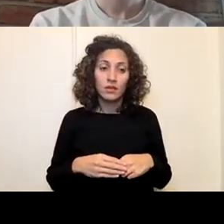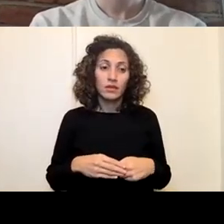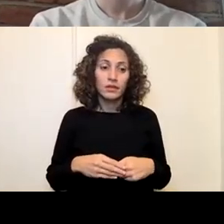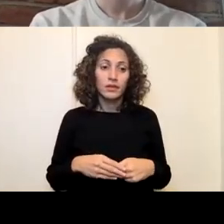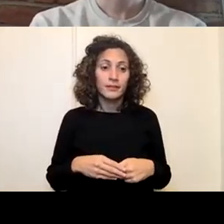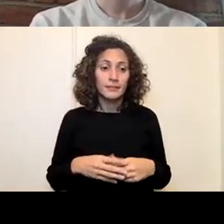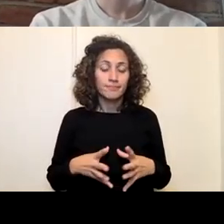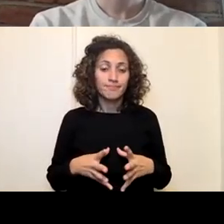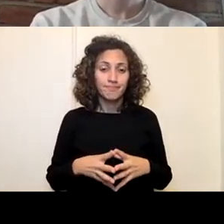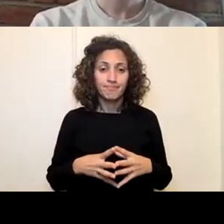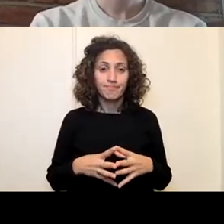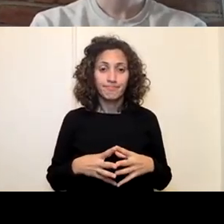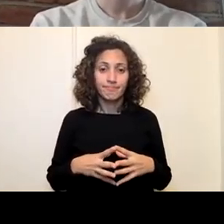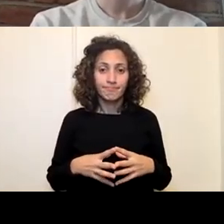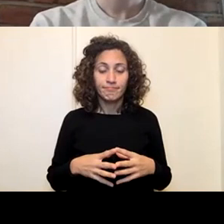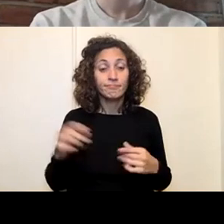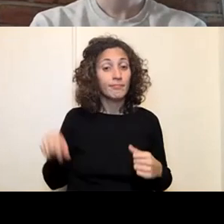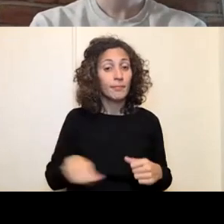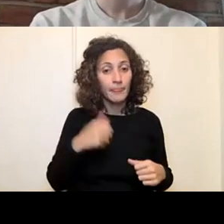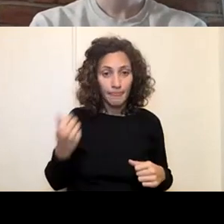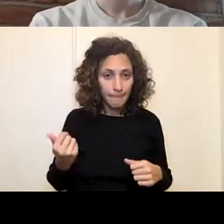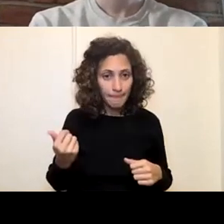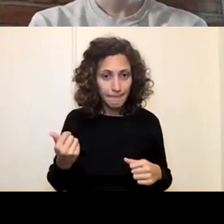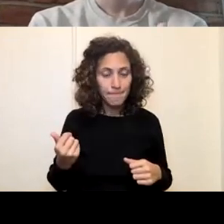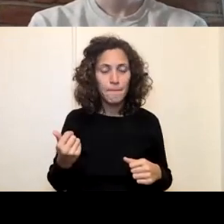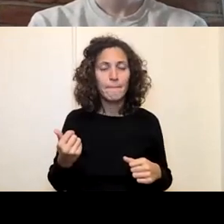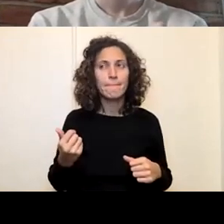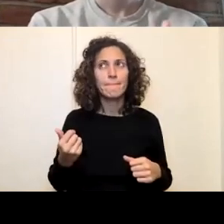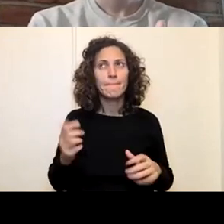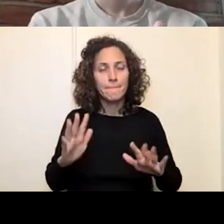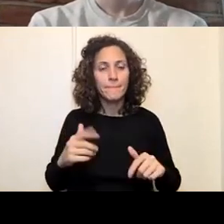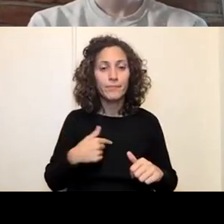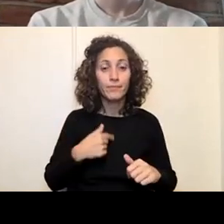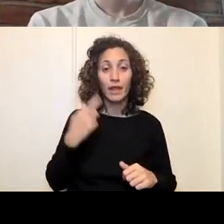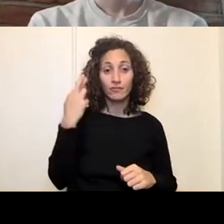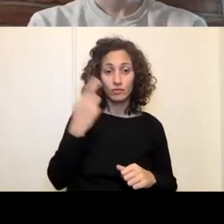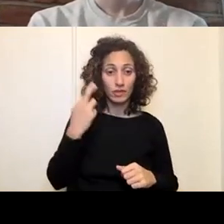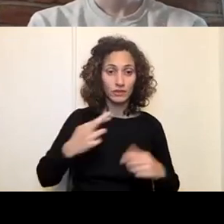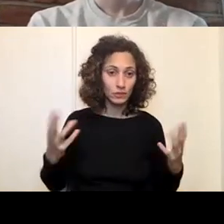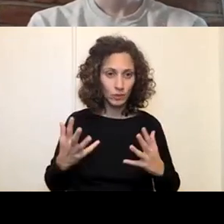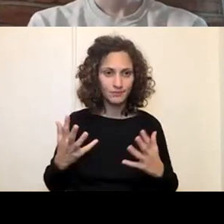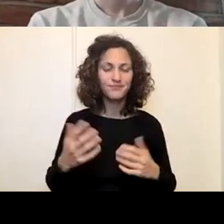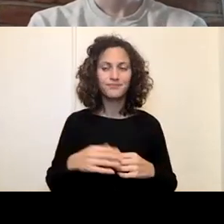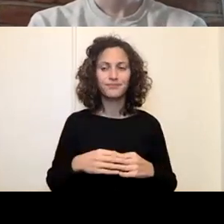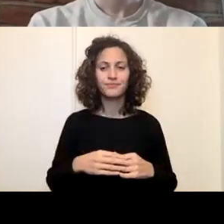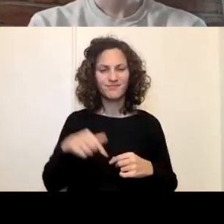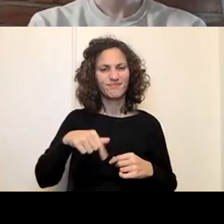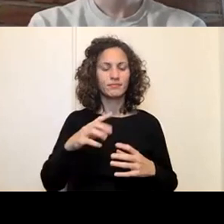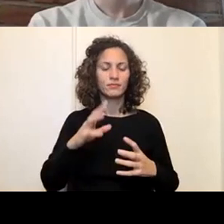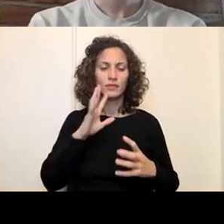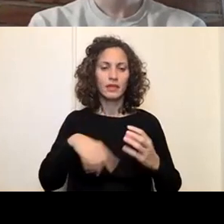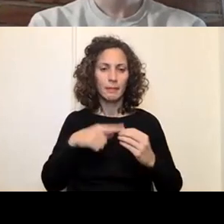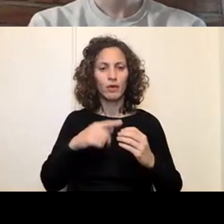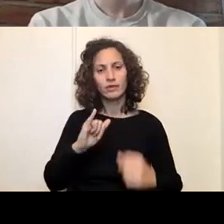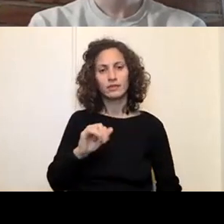And another thing though, but I realized that, but this is where we're talking about the intersectionality, because it's